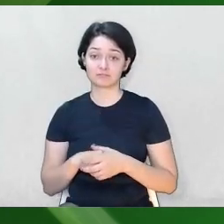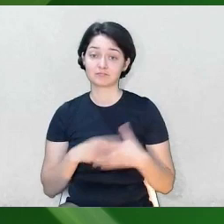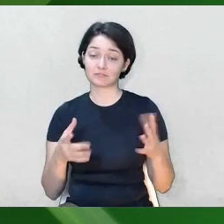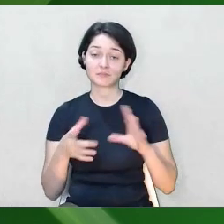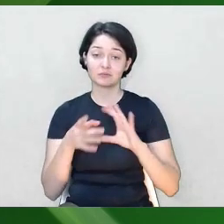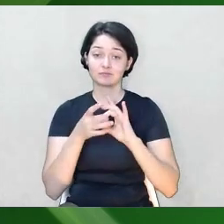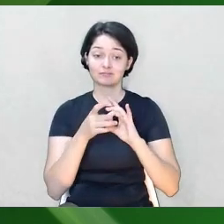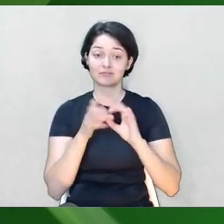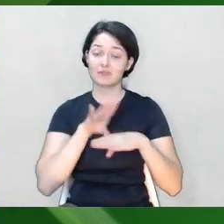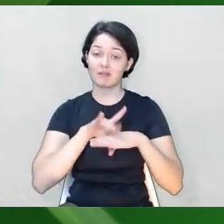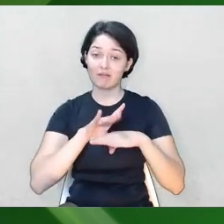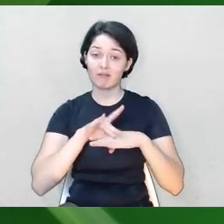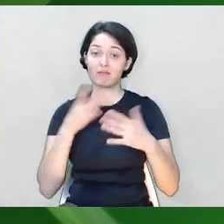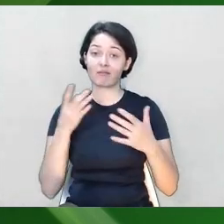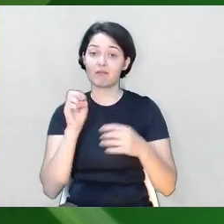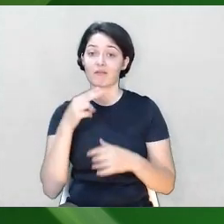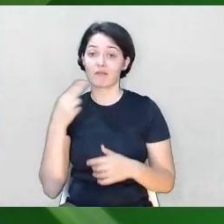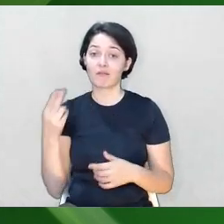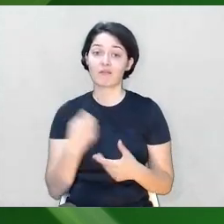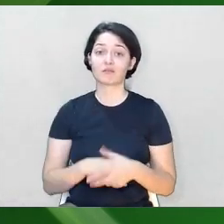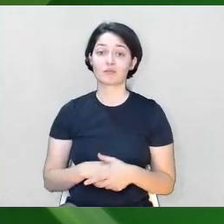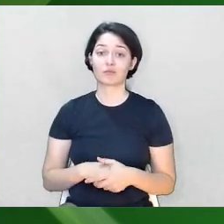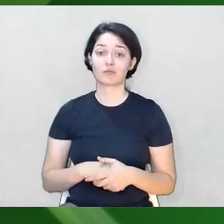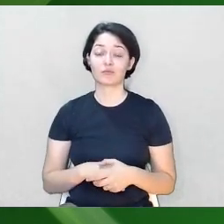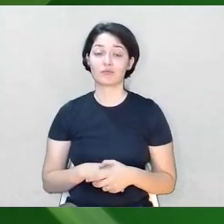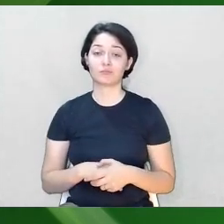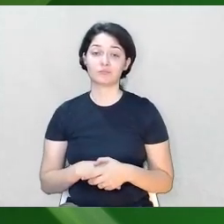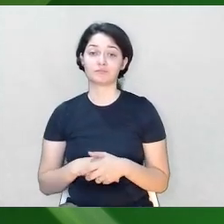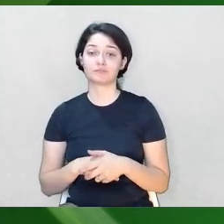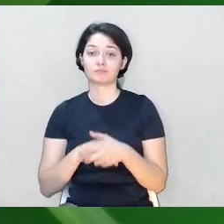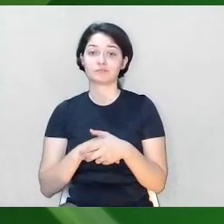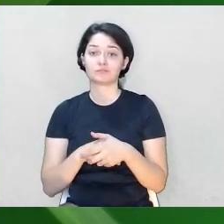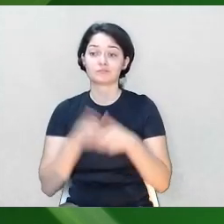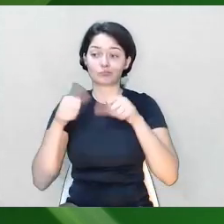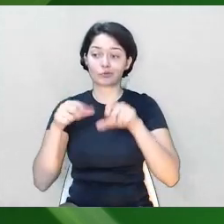unavailable on the network, or